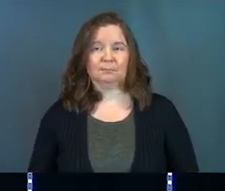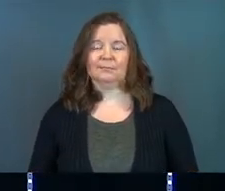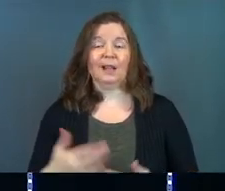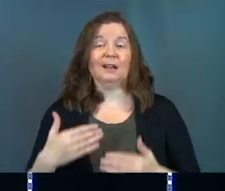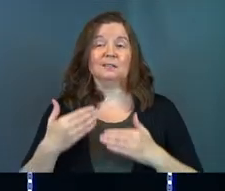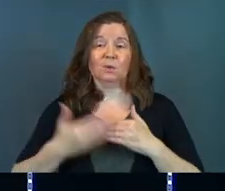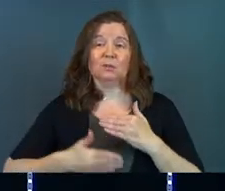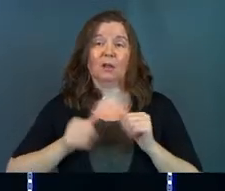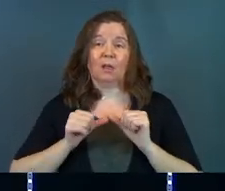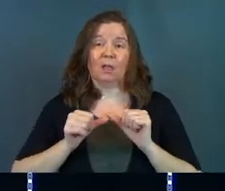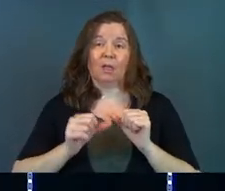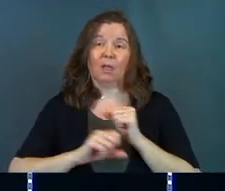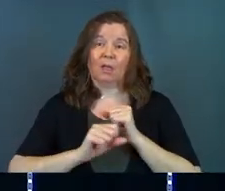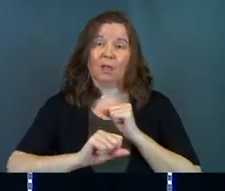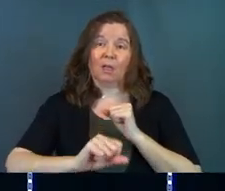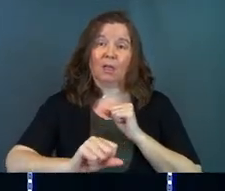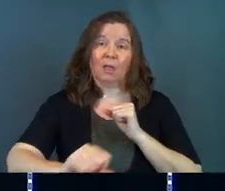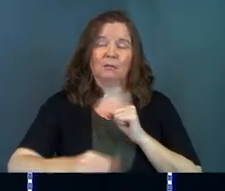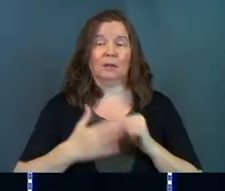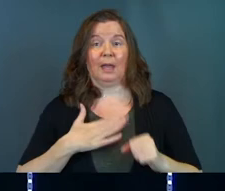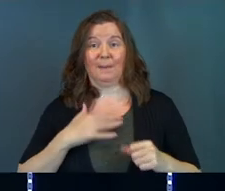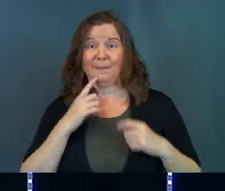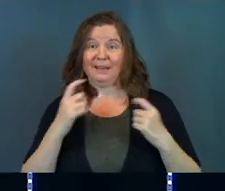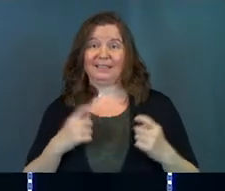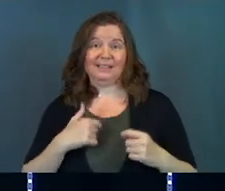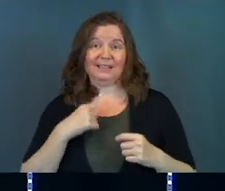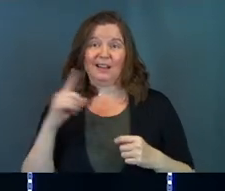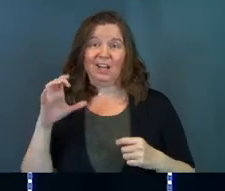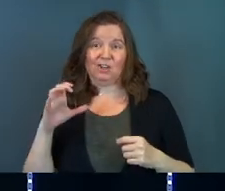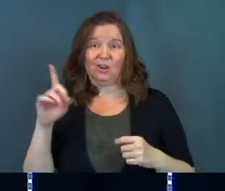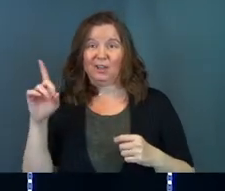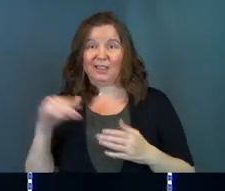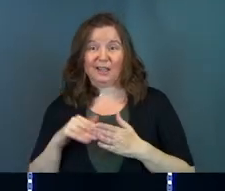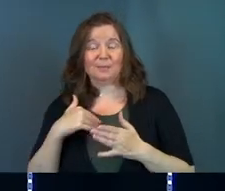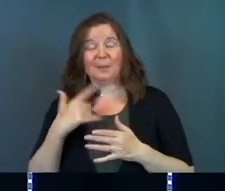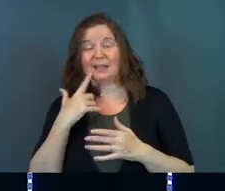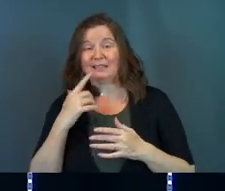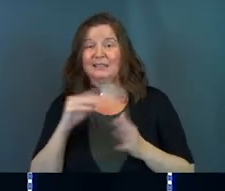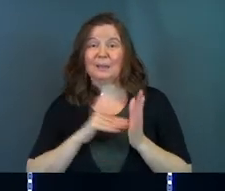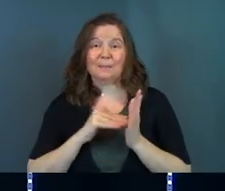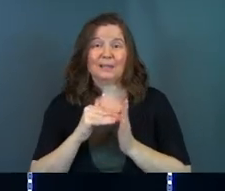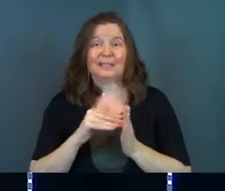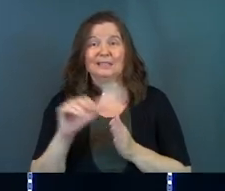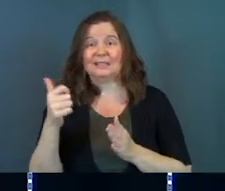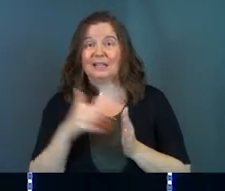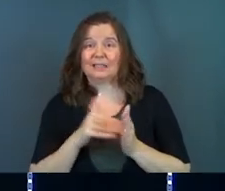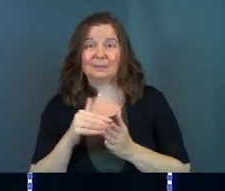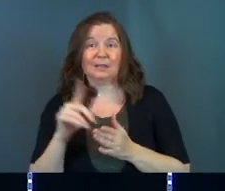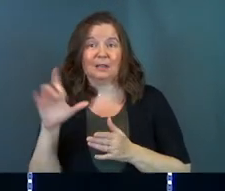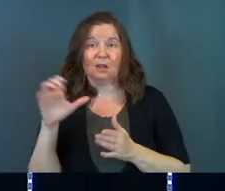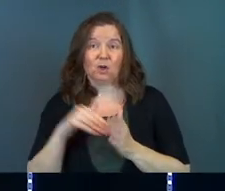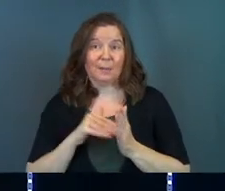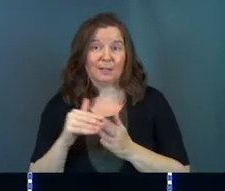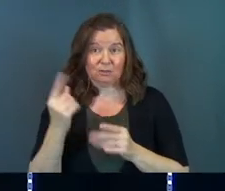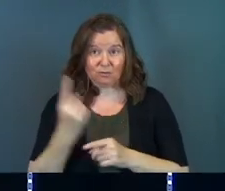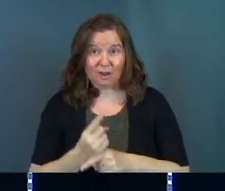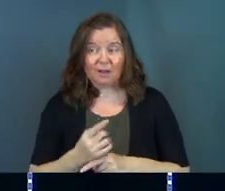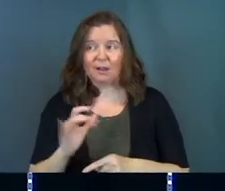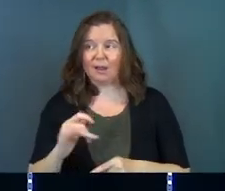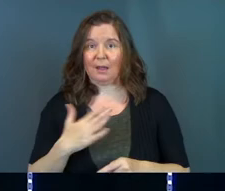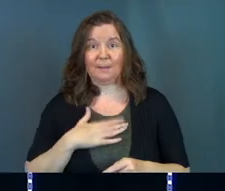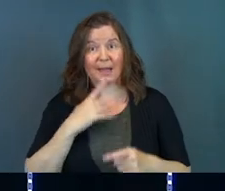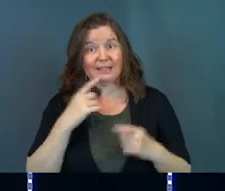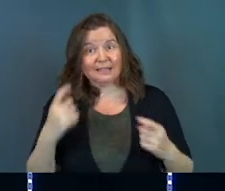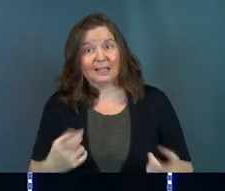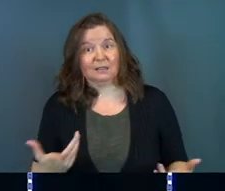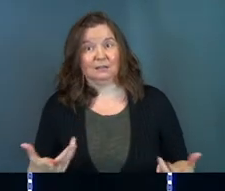And it just goes on and on. And my sins aren't in the hundreds or the thousands. My sins are in the millions and tens of millions and hundreds of millions, right? Like,